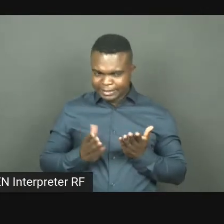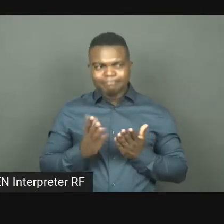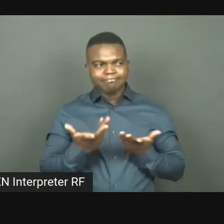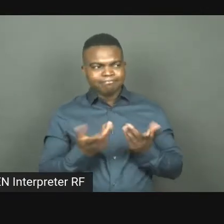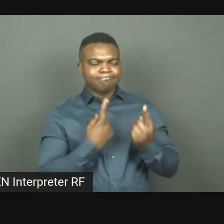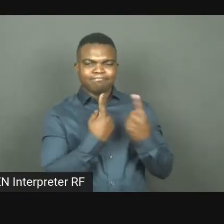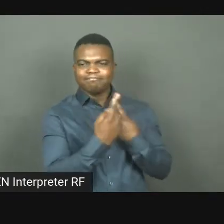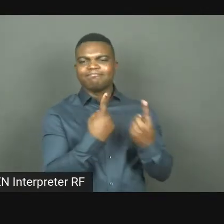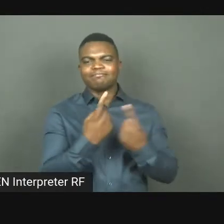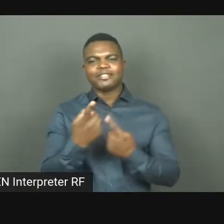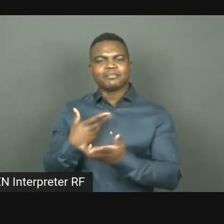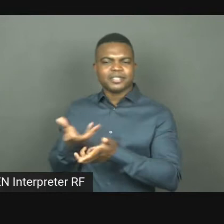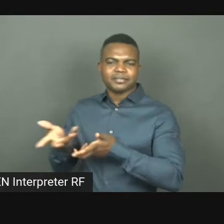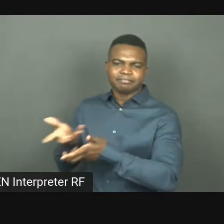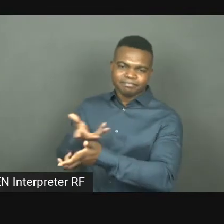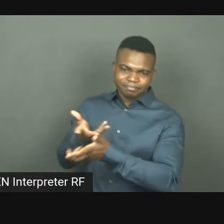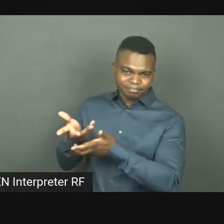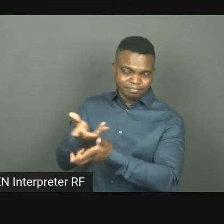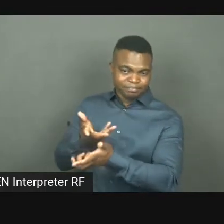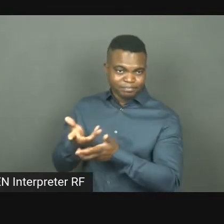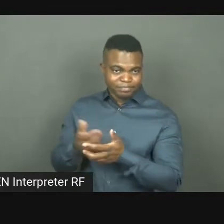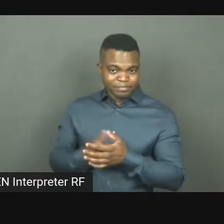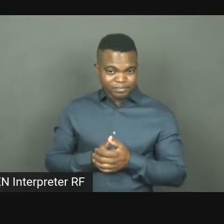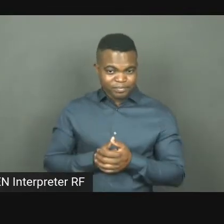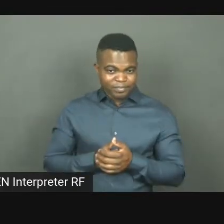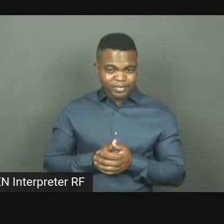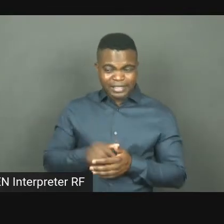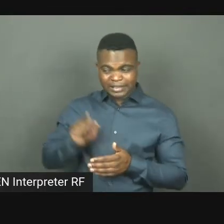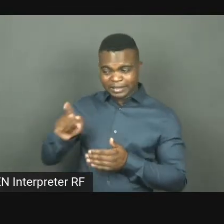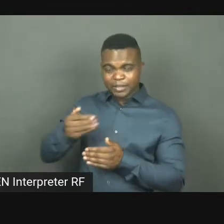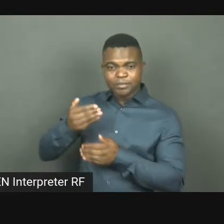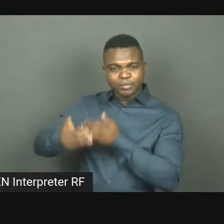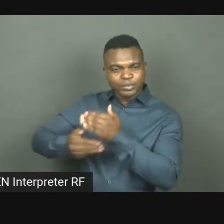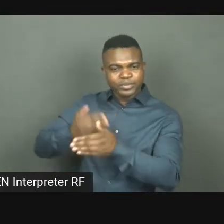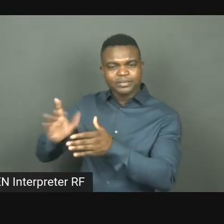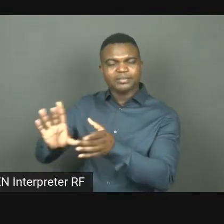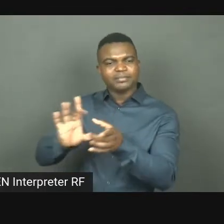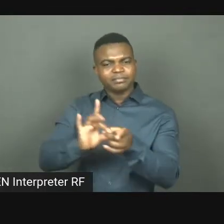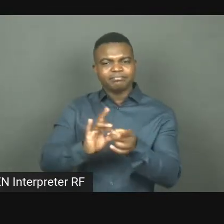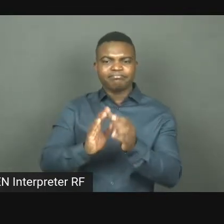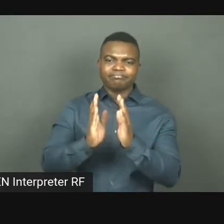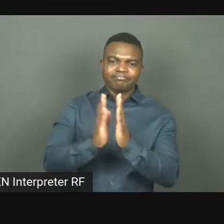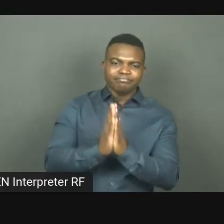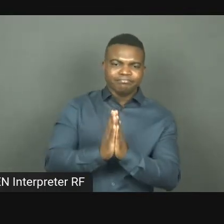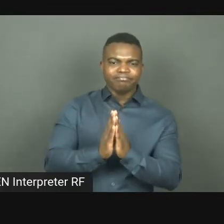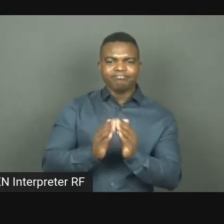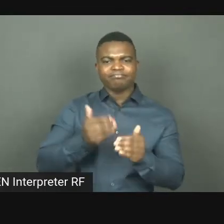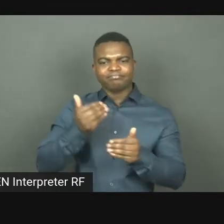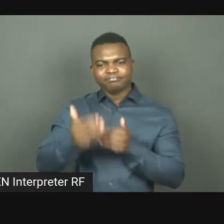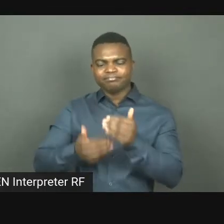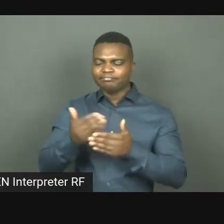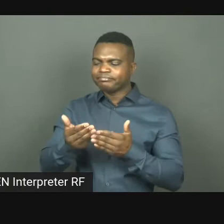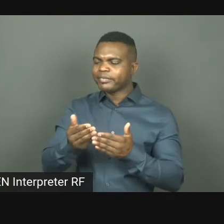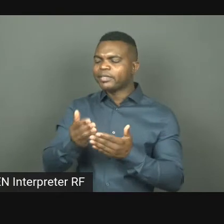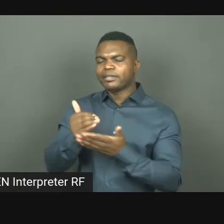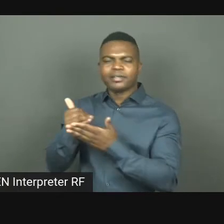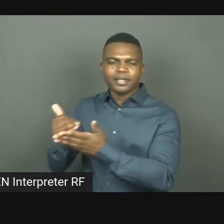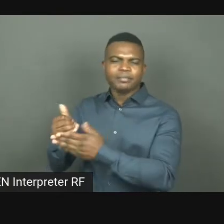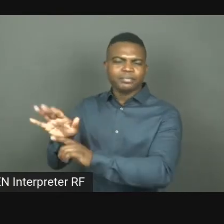confirm that God was present in their lives, was at work in their lives, even if their community had said that God had forsaken